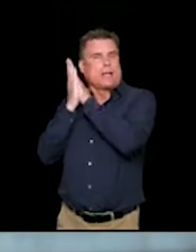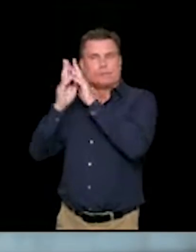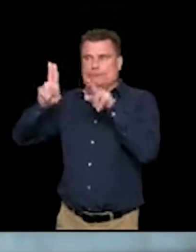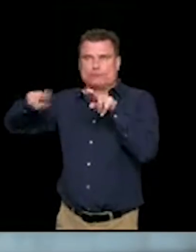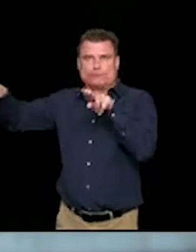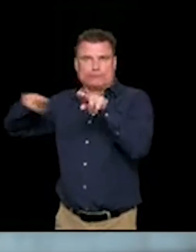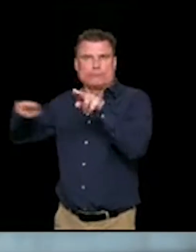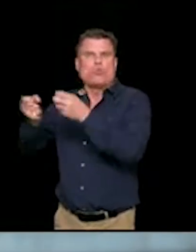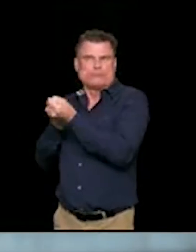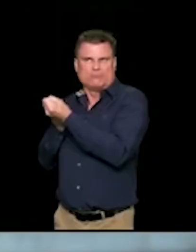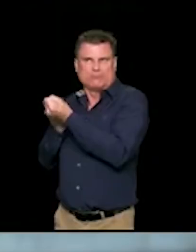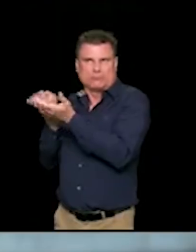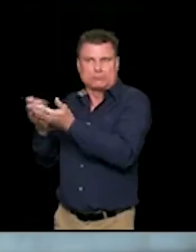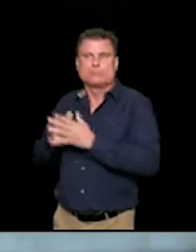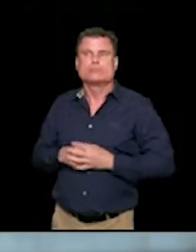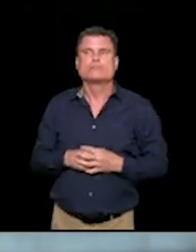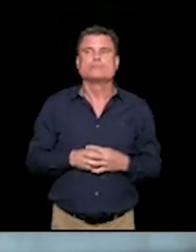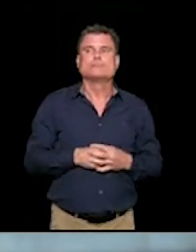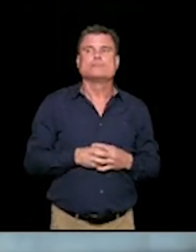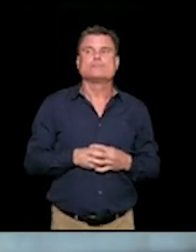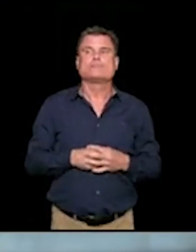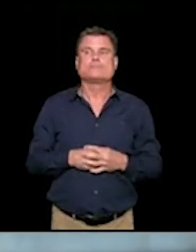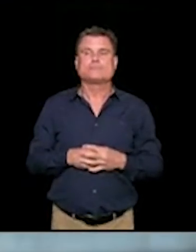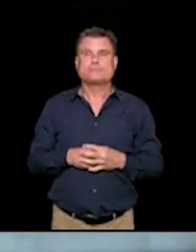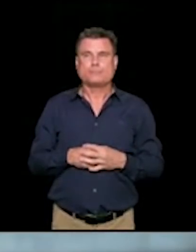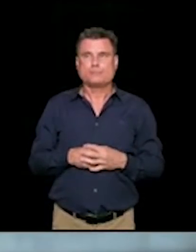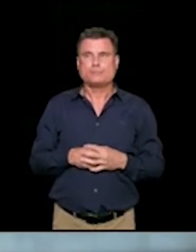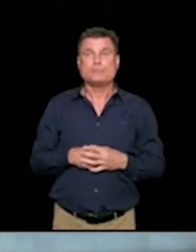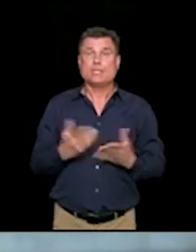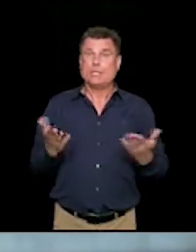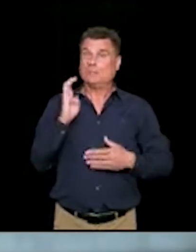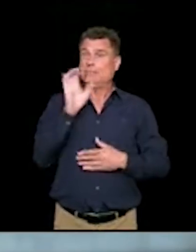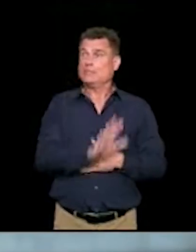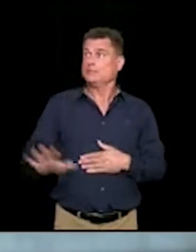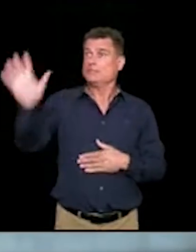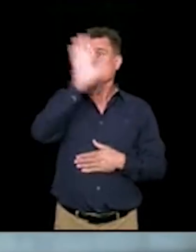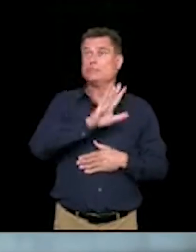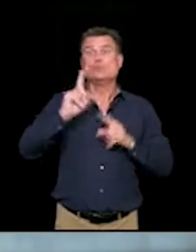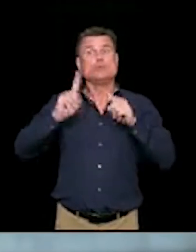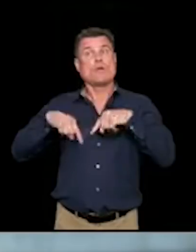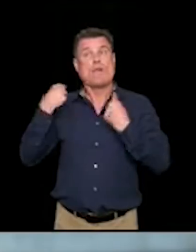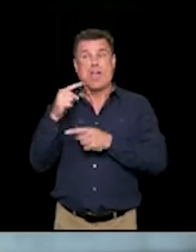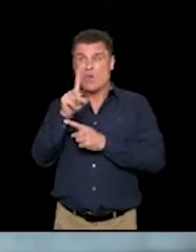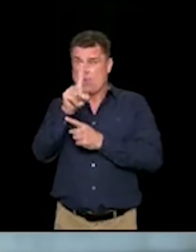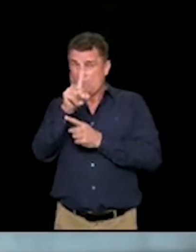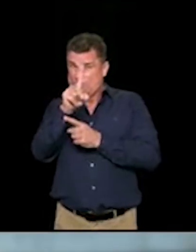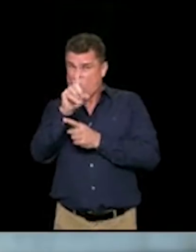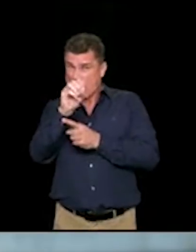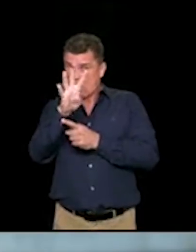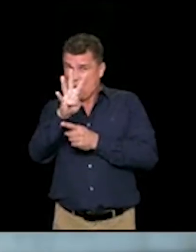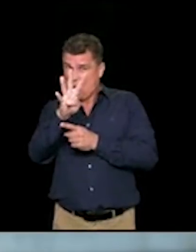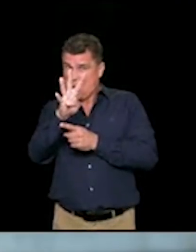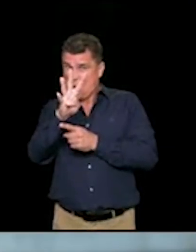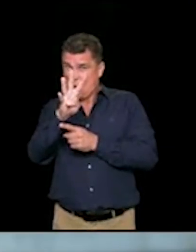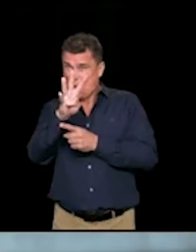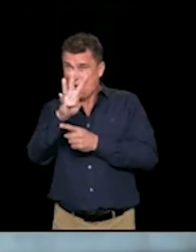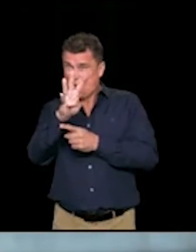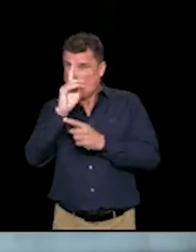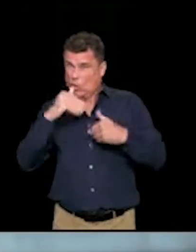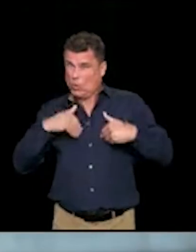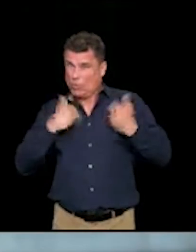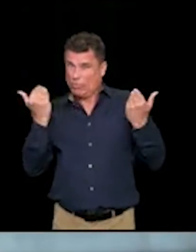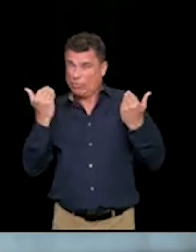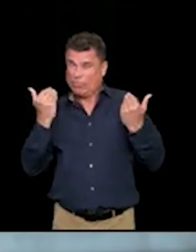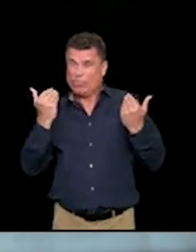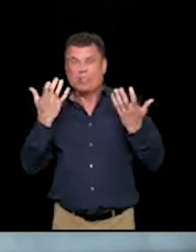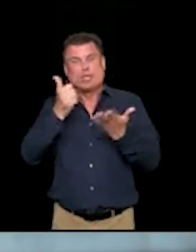residential recovery beds, and highly specialized youth treatment beds. 104. In fact, under the